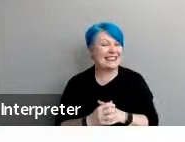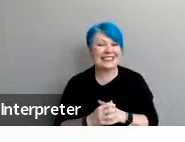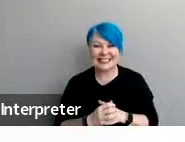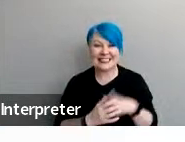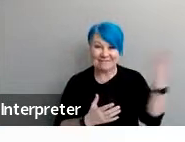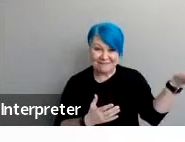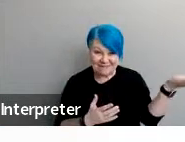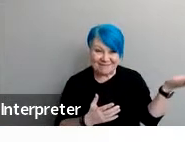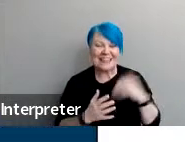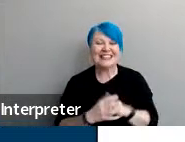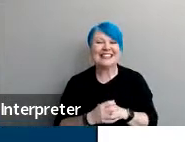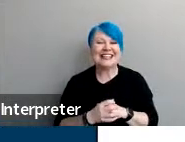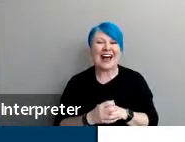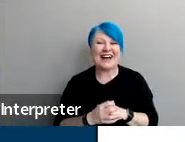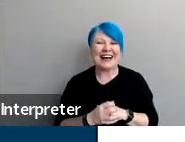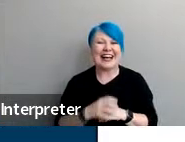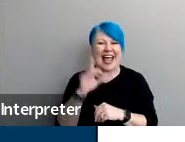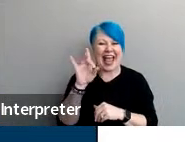You've seen the head of the game.